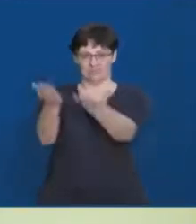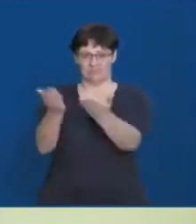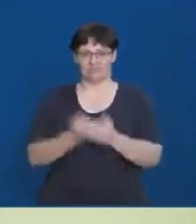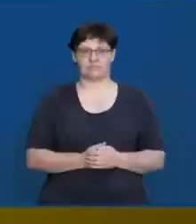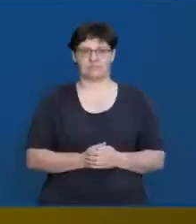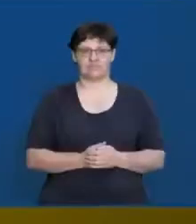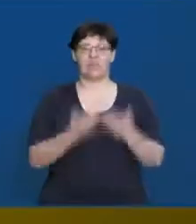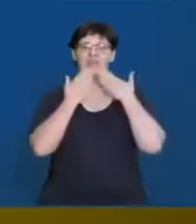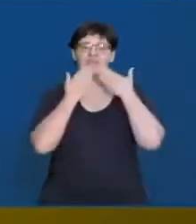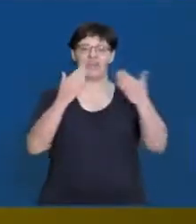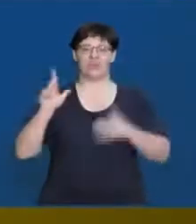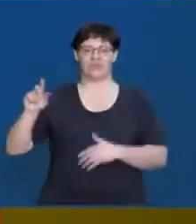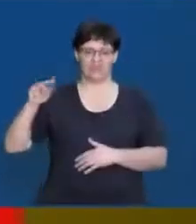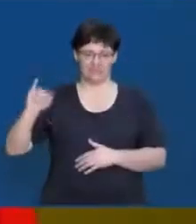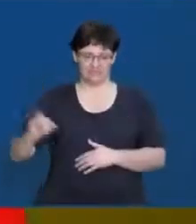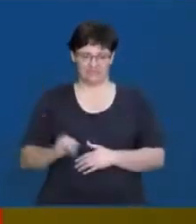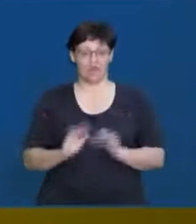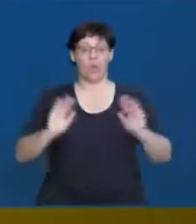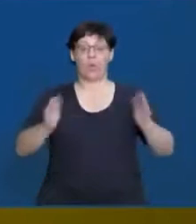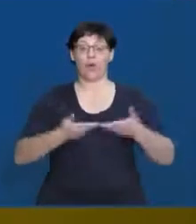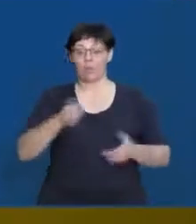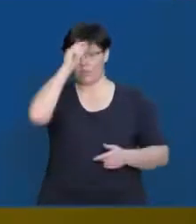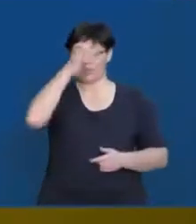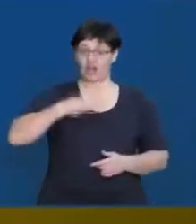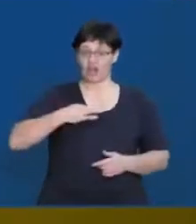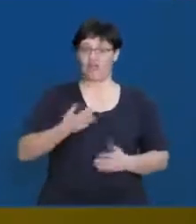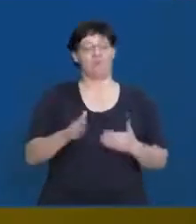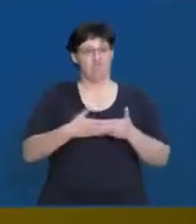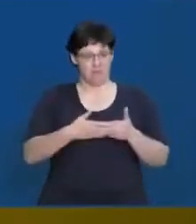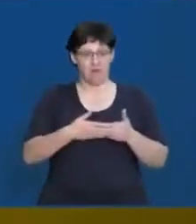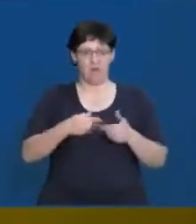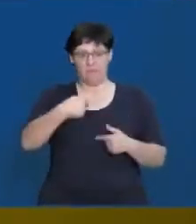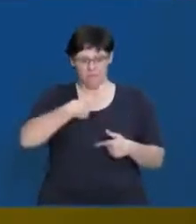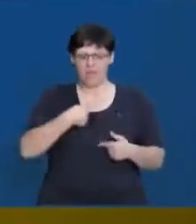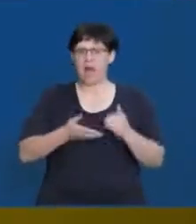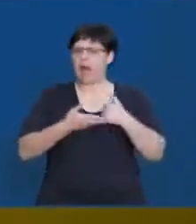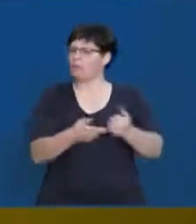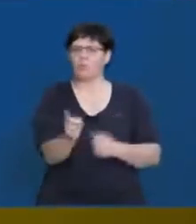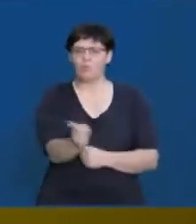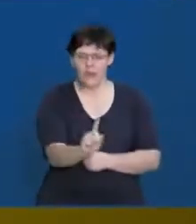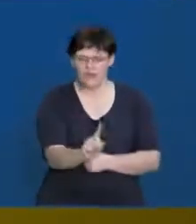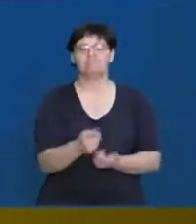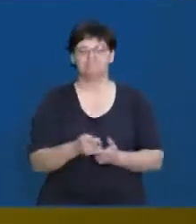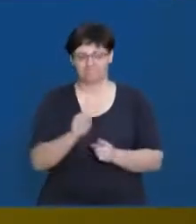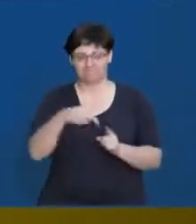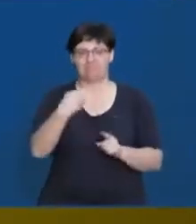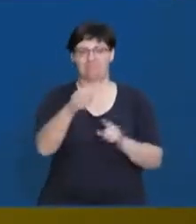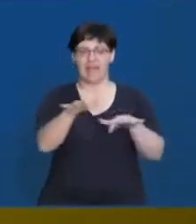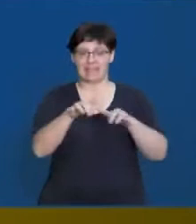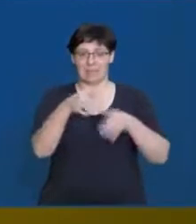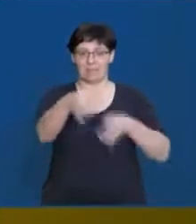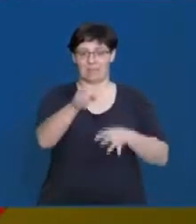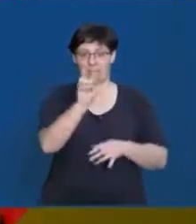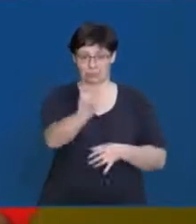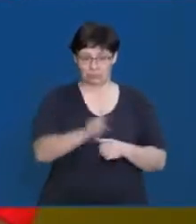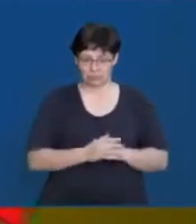you. Thanks, Looney. Welcome, boys and girls, to another segment where I'm going to be assisting you guys on how to tackle Paper